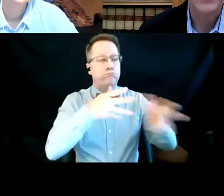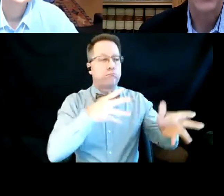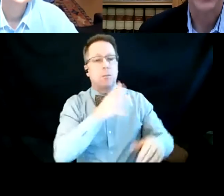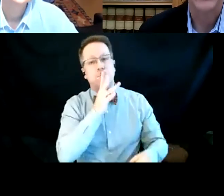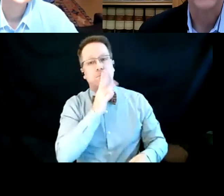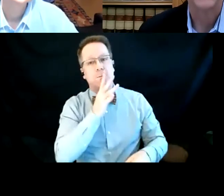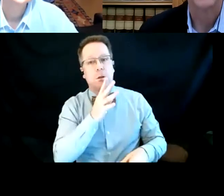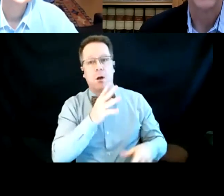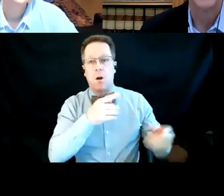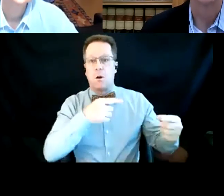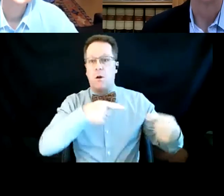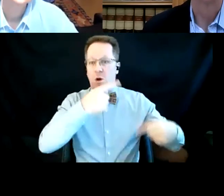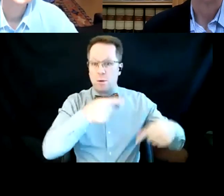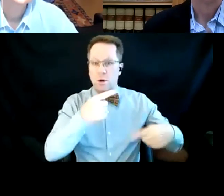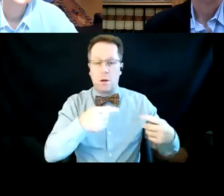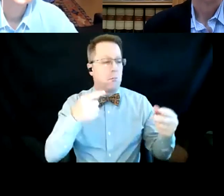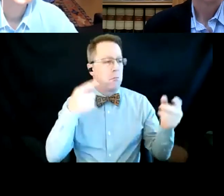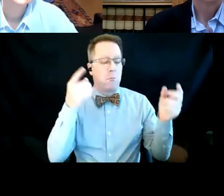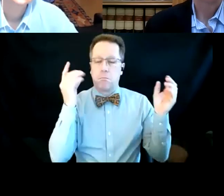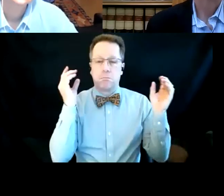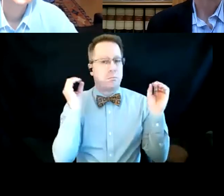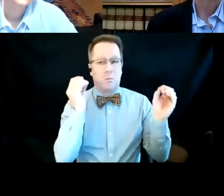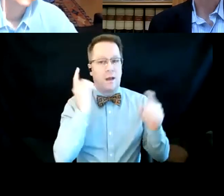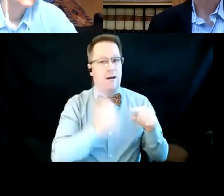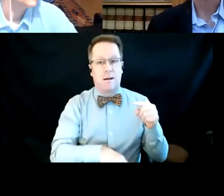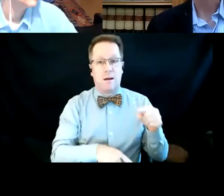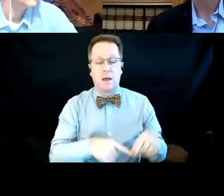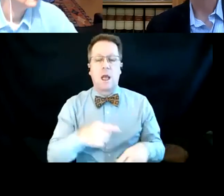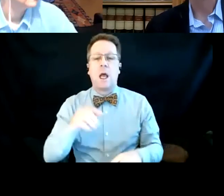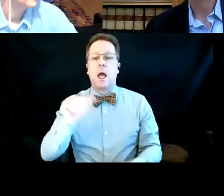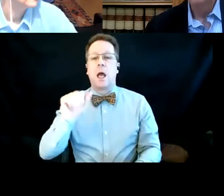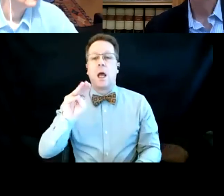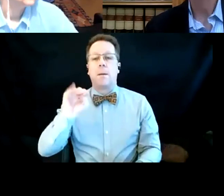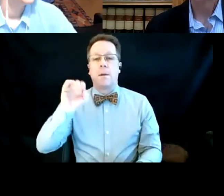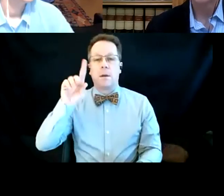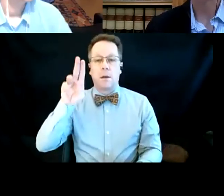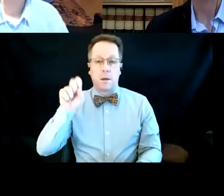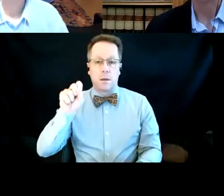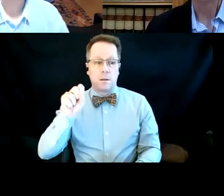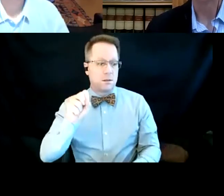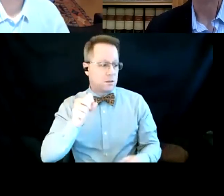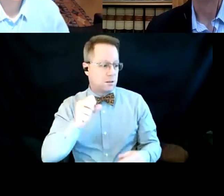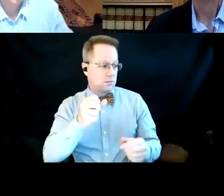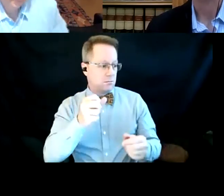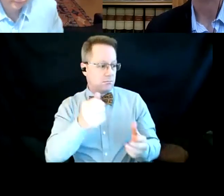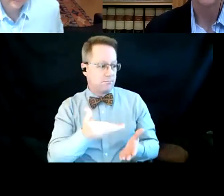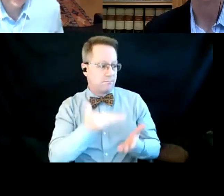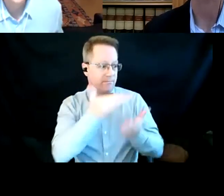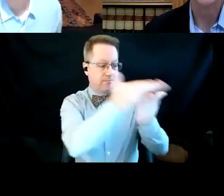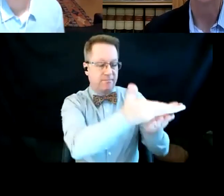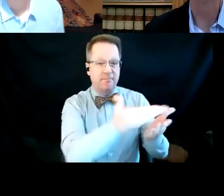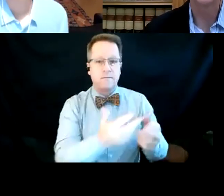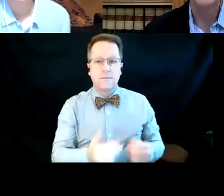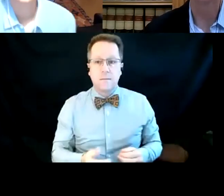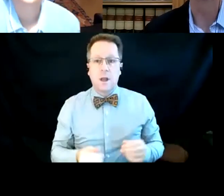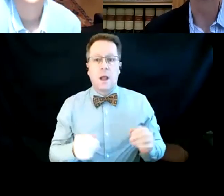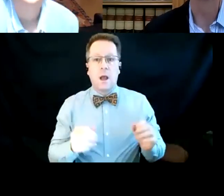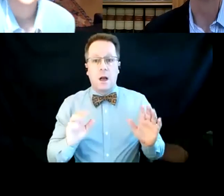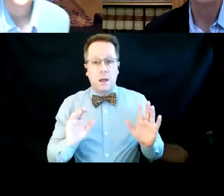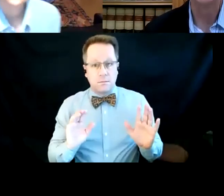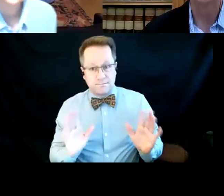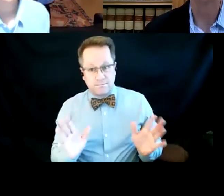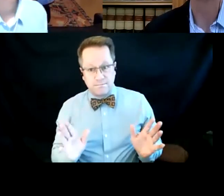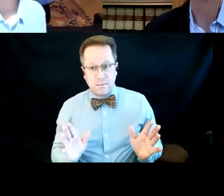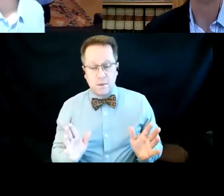any amicus briefs filed. And the court, most troublingly, the court doesn't have to